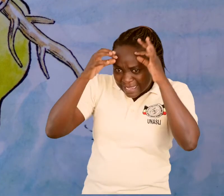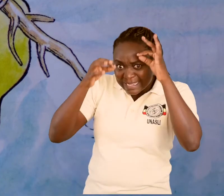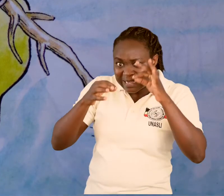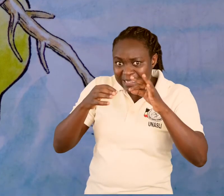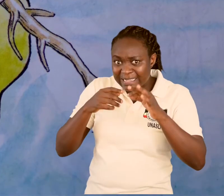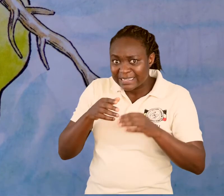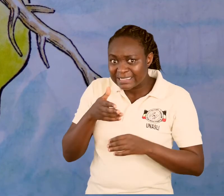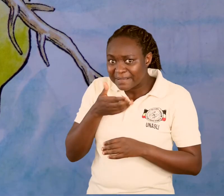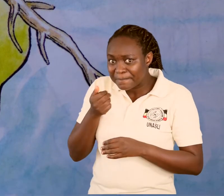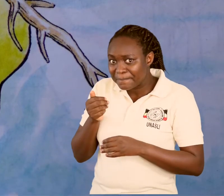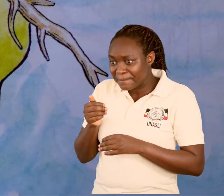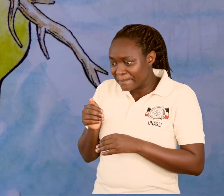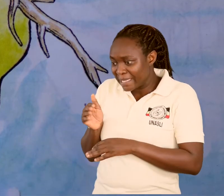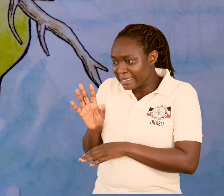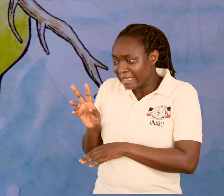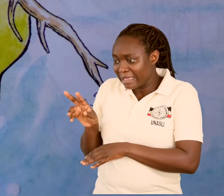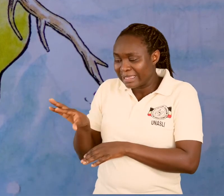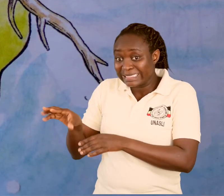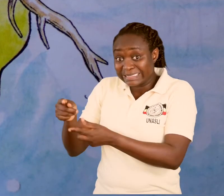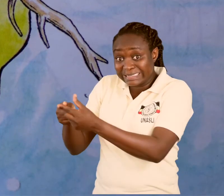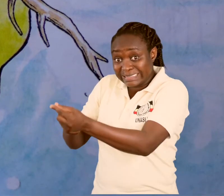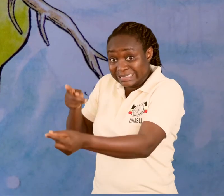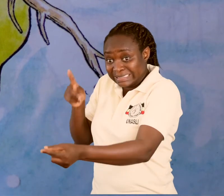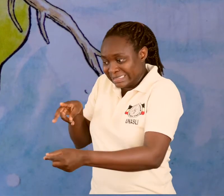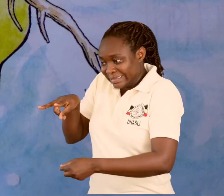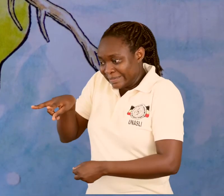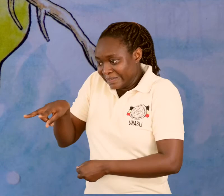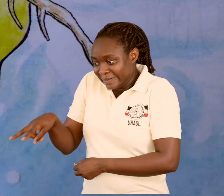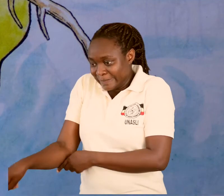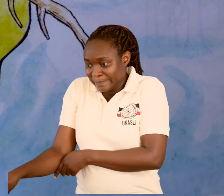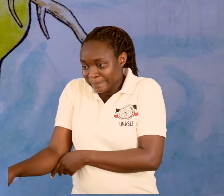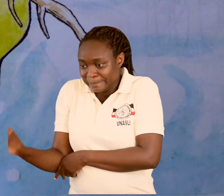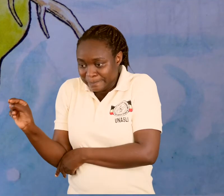left foreleg and put it in the water.